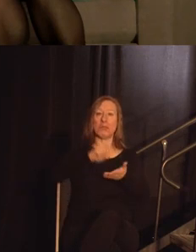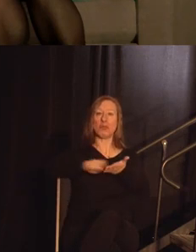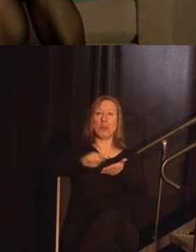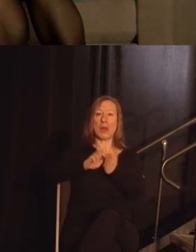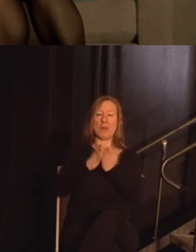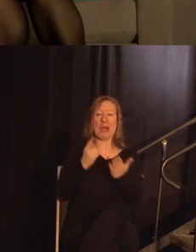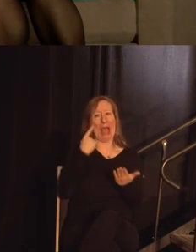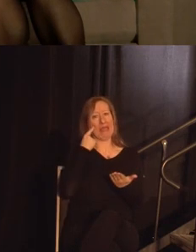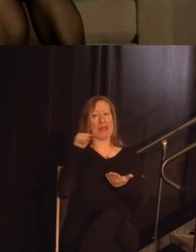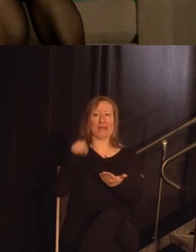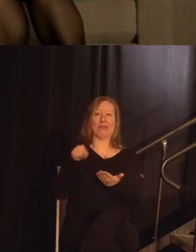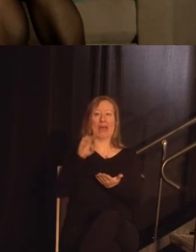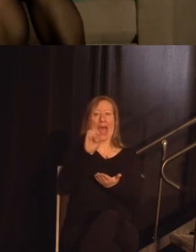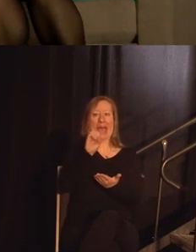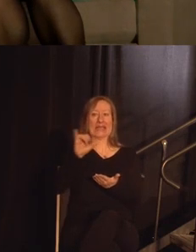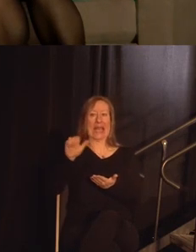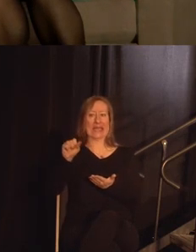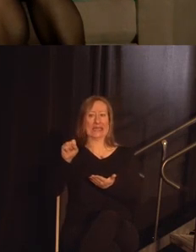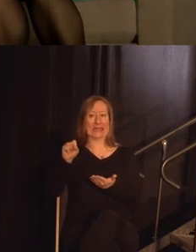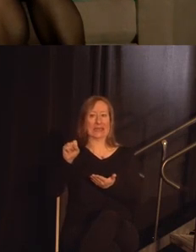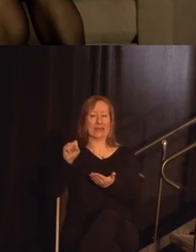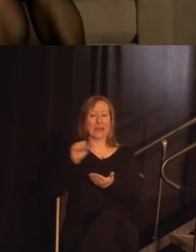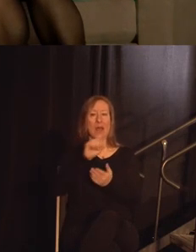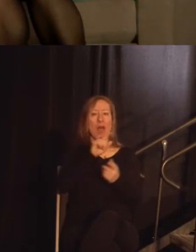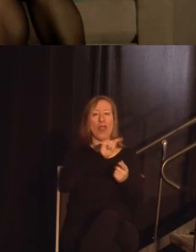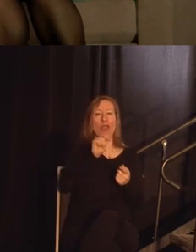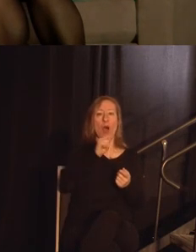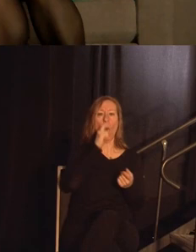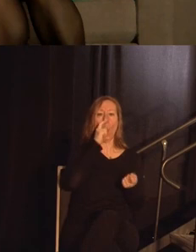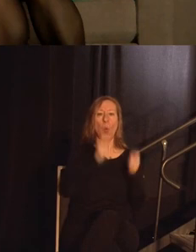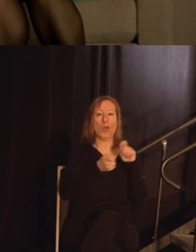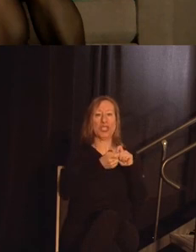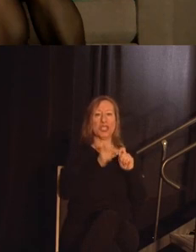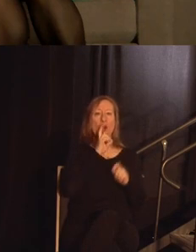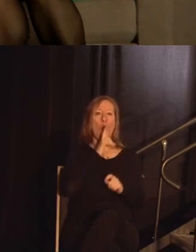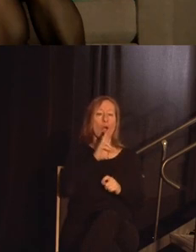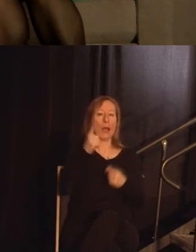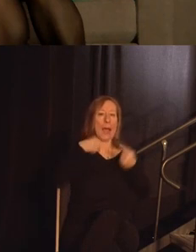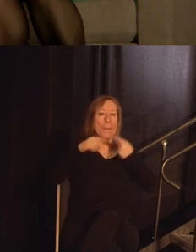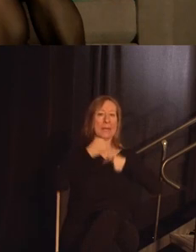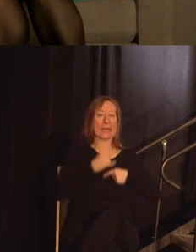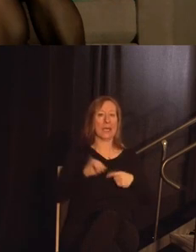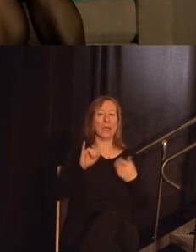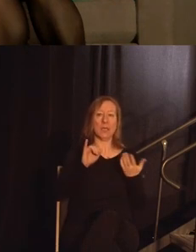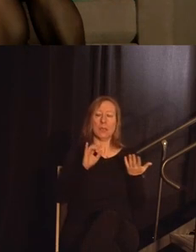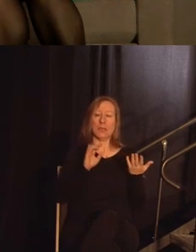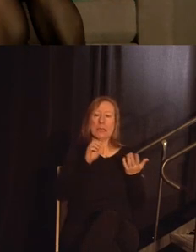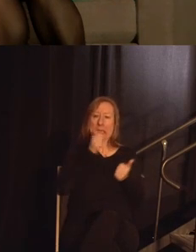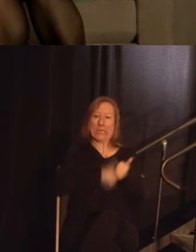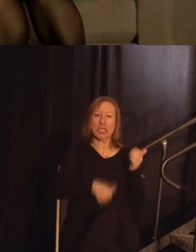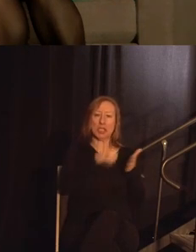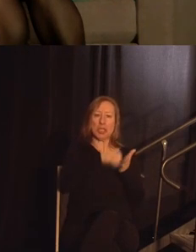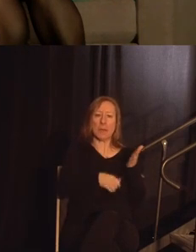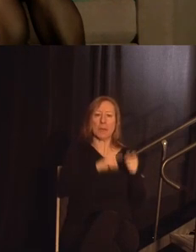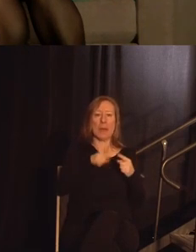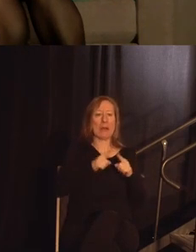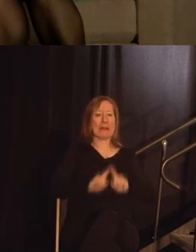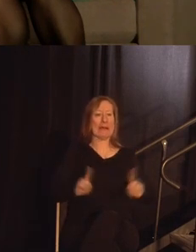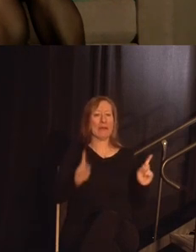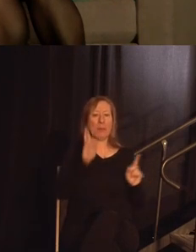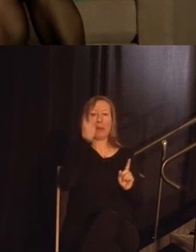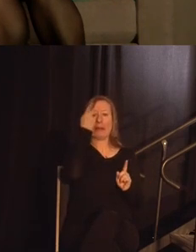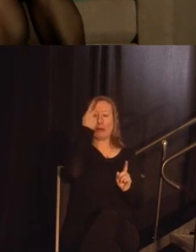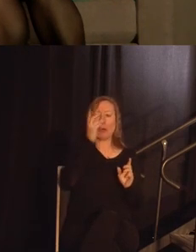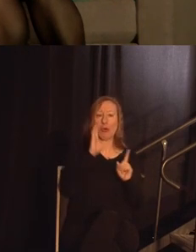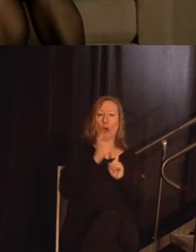is essays. The Witches Are Coming is discreet. Each chapter is about sort of a different political, pop